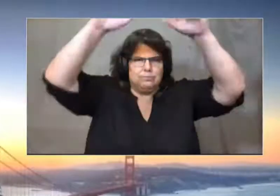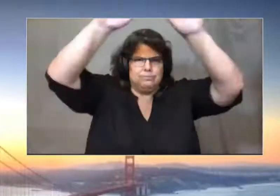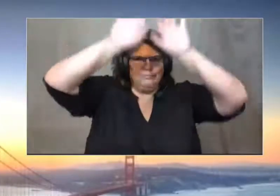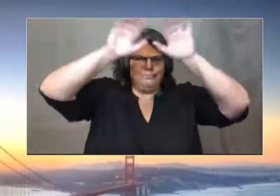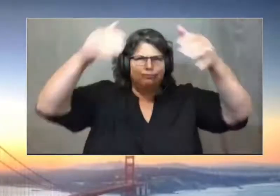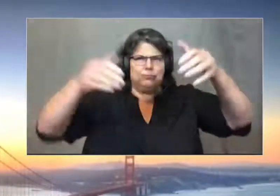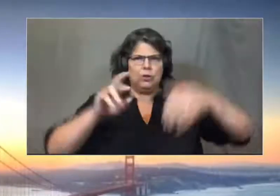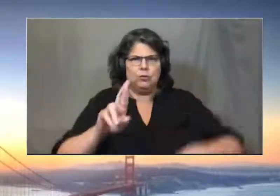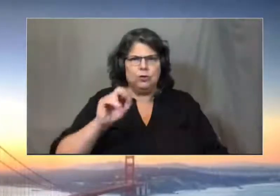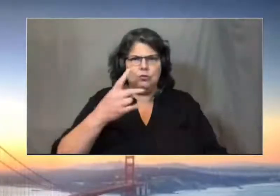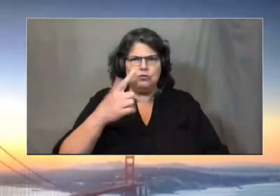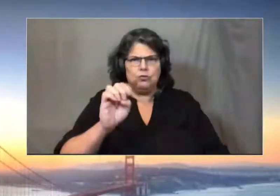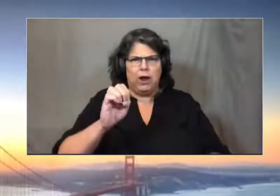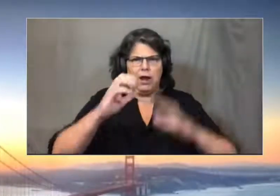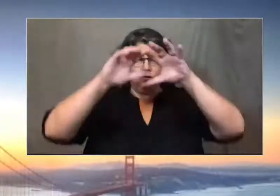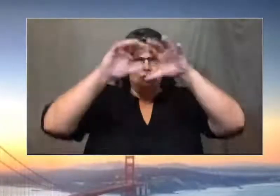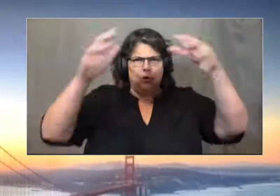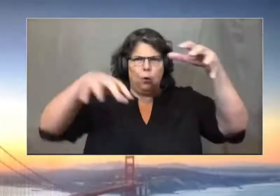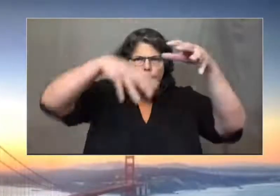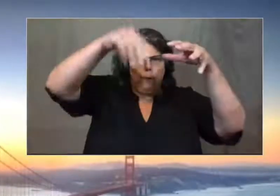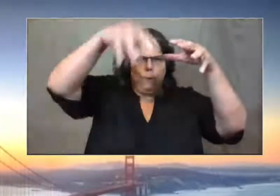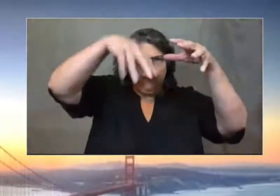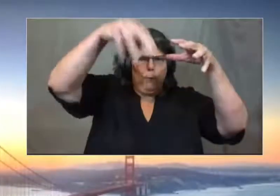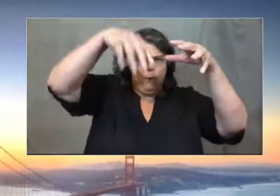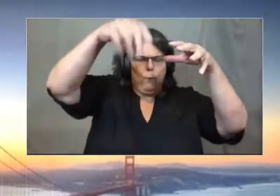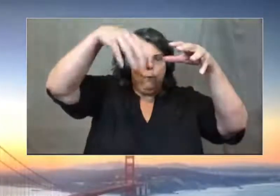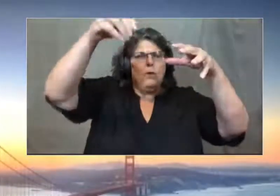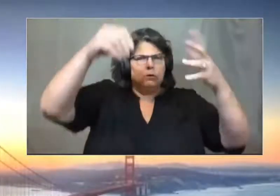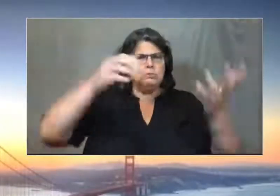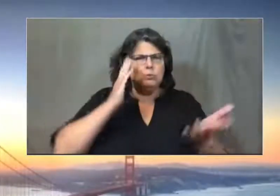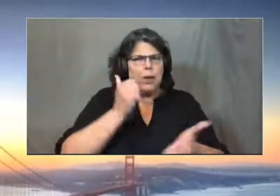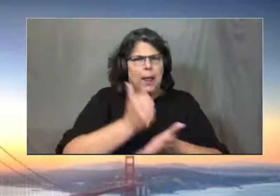Yeah, I think those are the main points I'd like to cover.